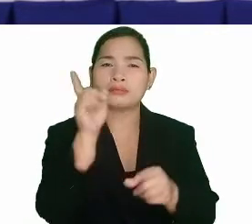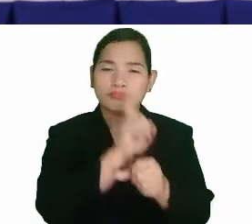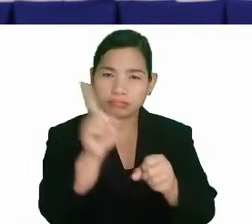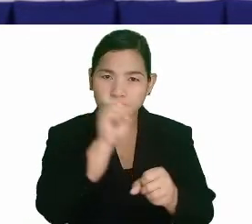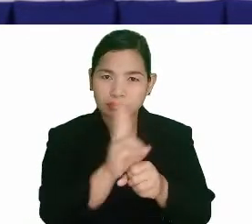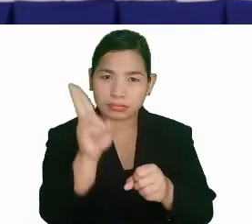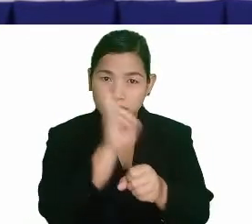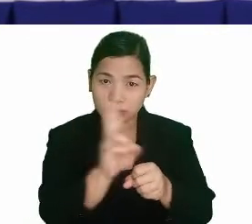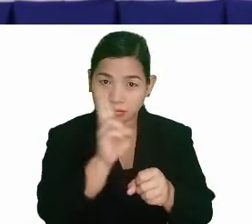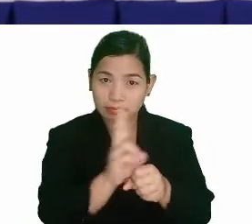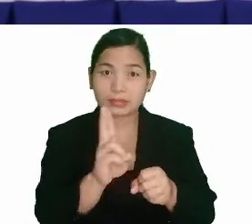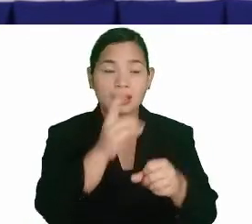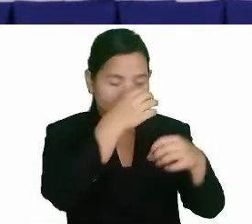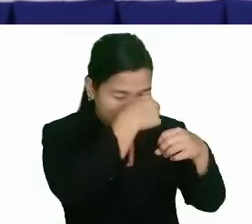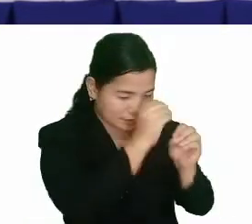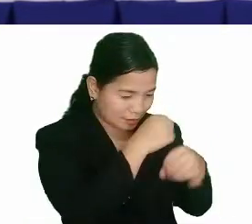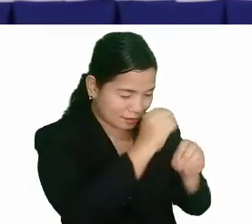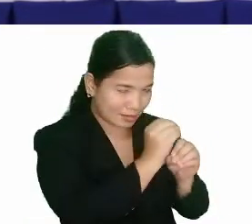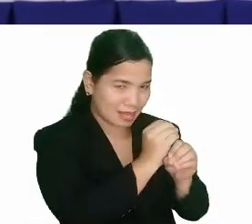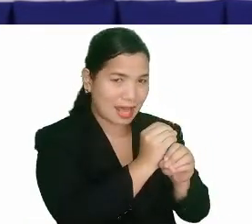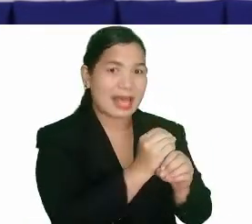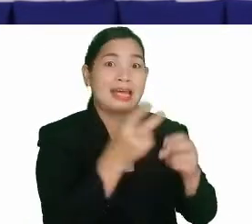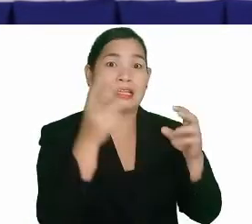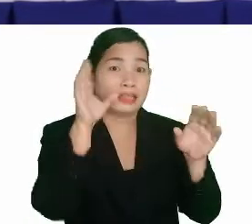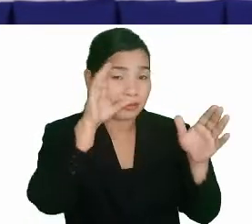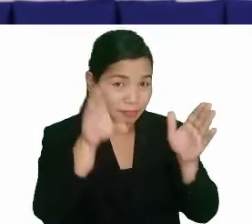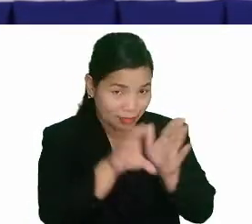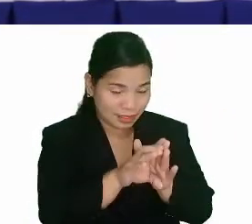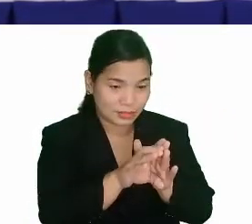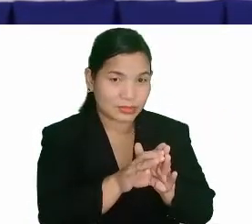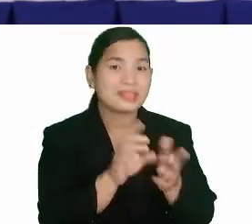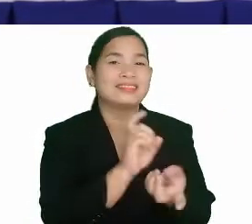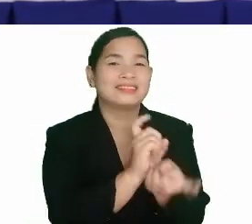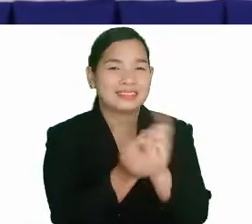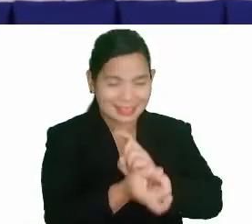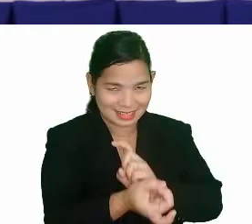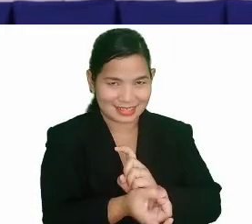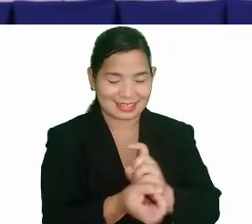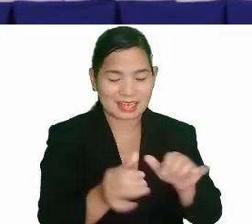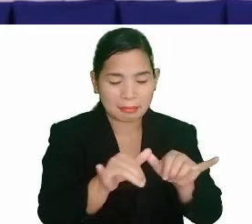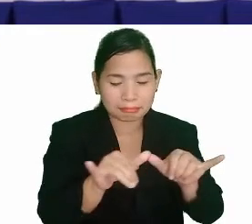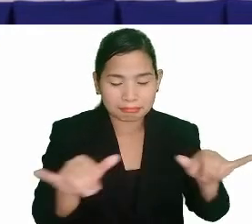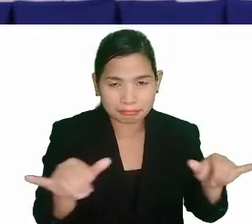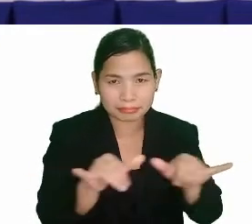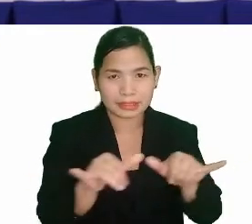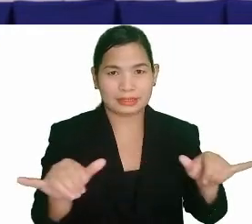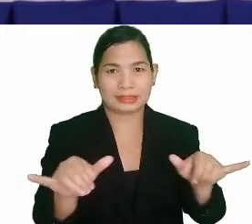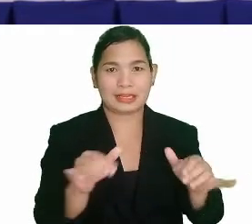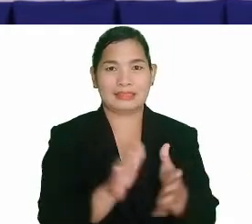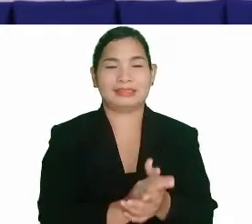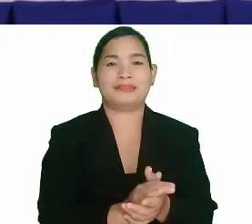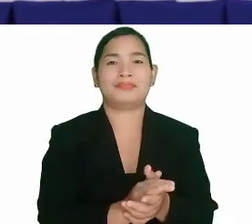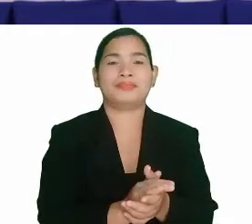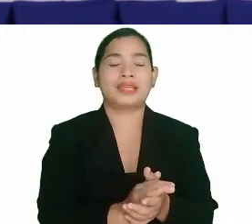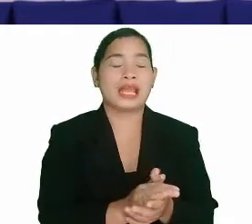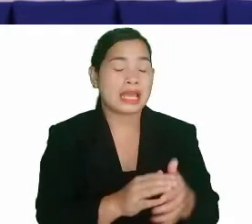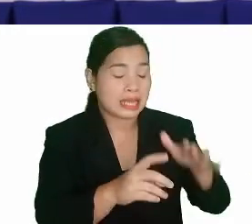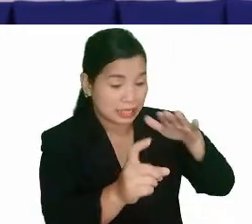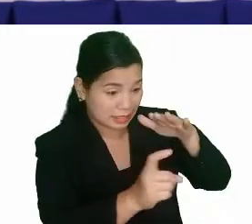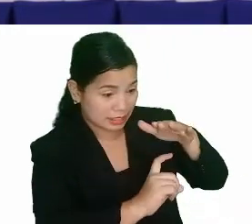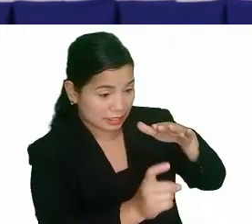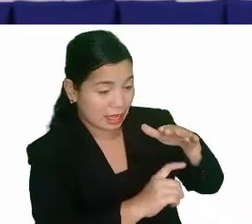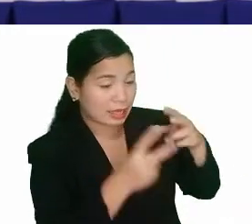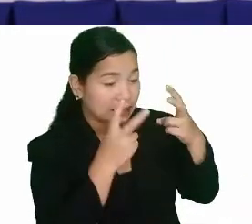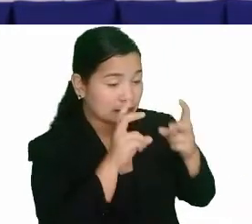the view of an object changes. In scanning view, the image is inverted position and